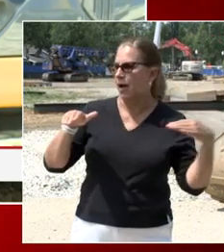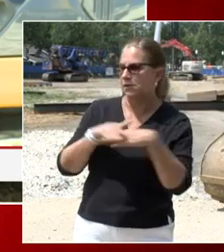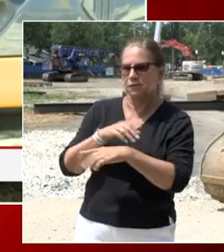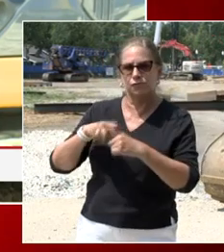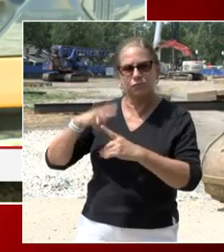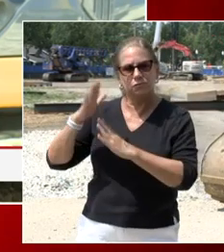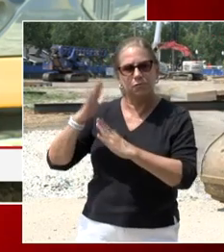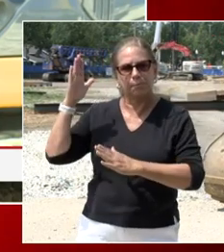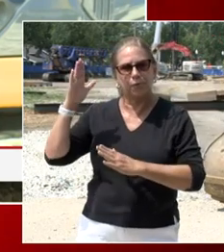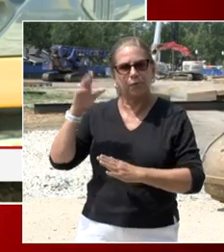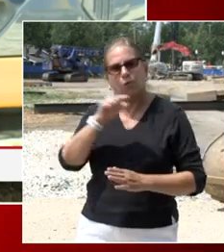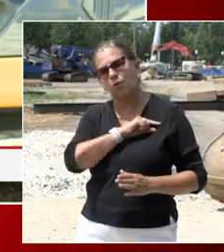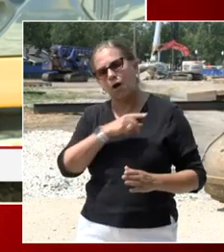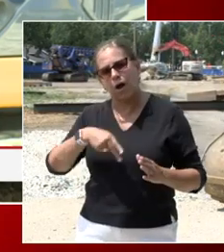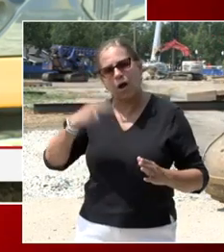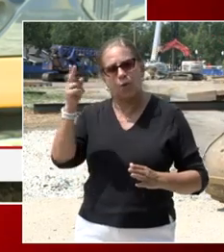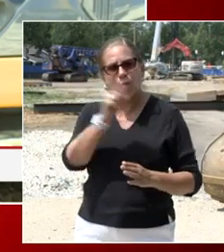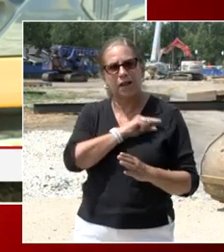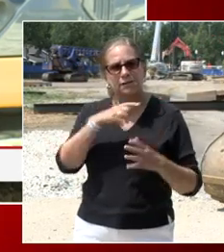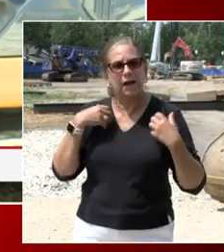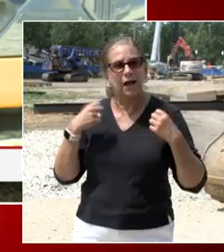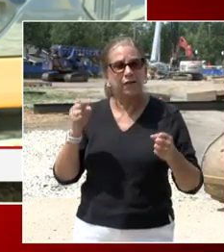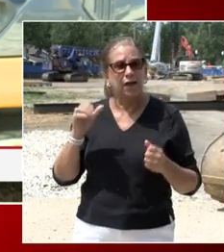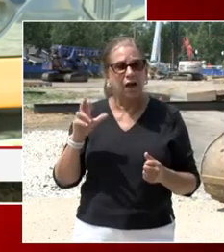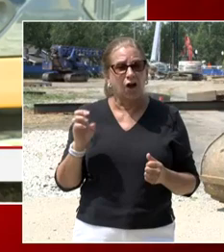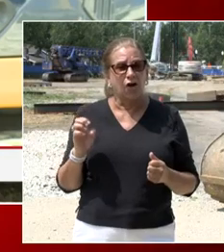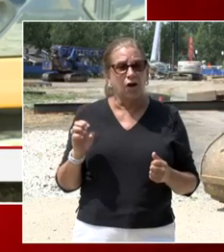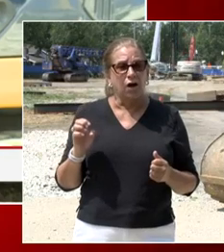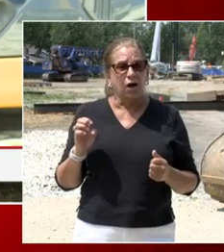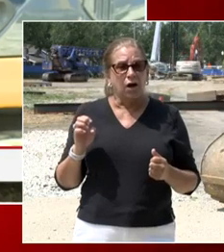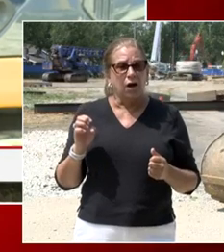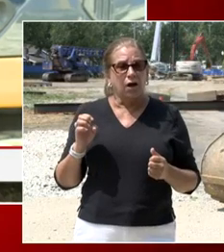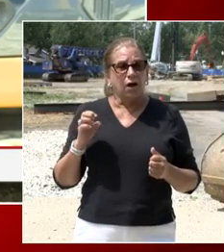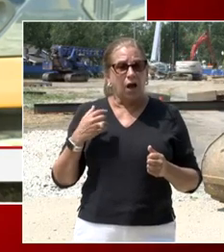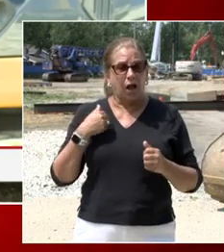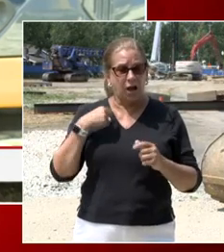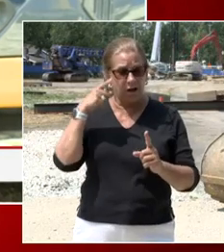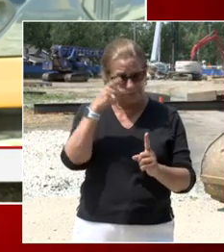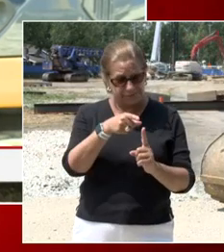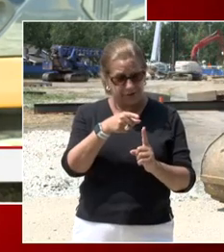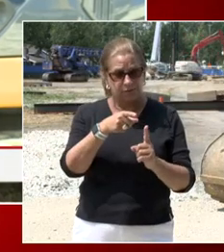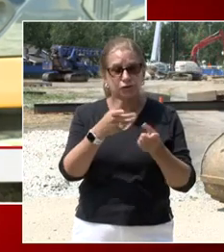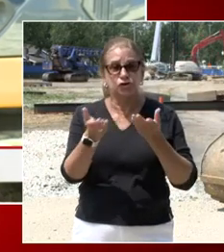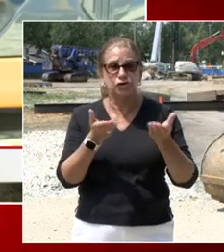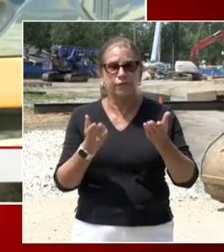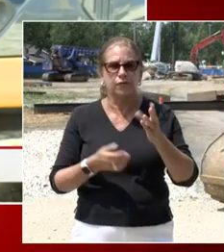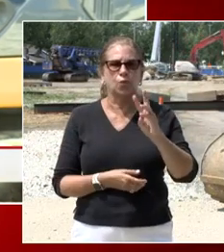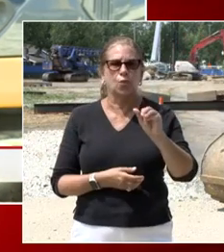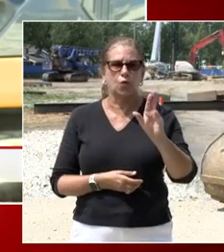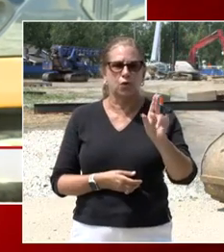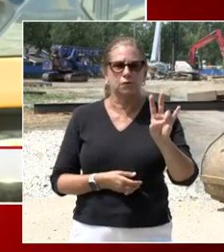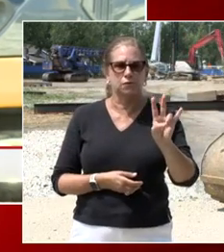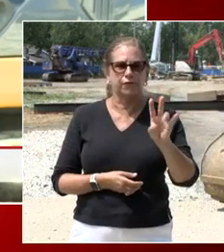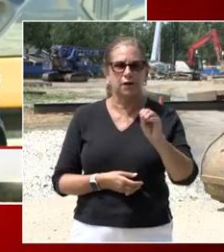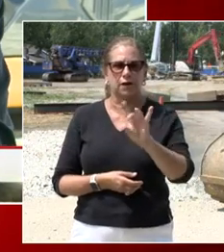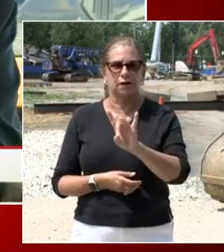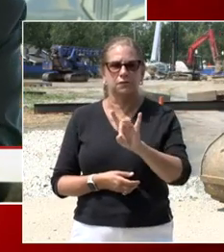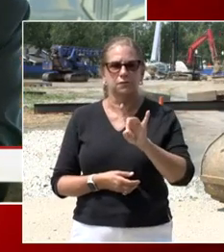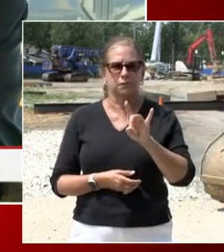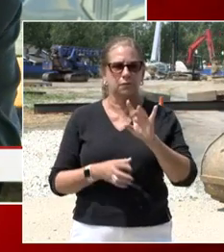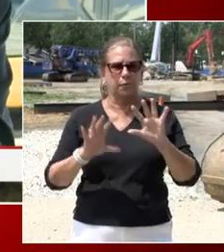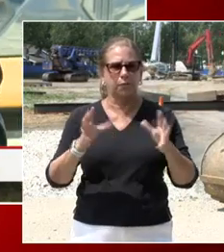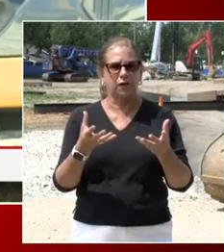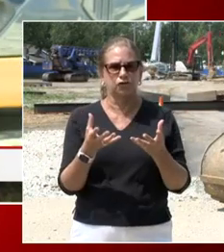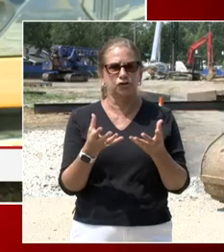well. Specifically, it will serve wards 8 and ward 7, and I'm especially